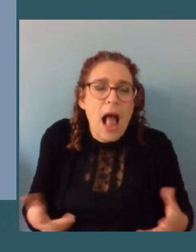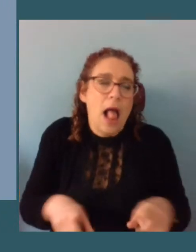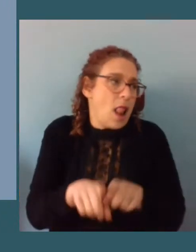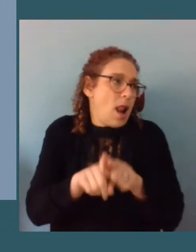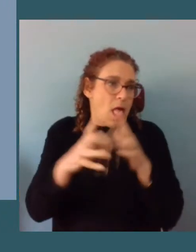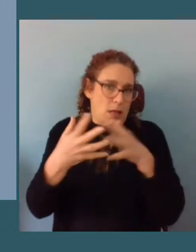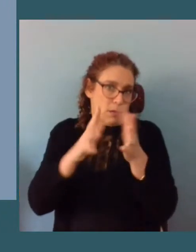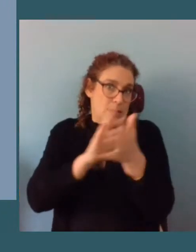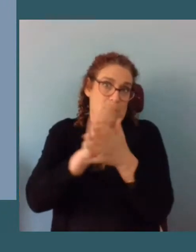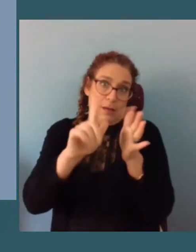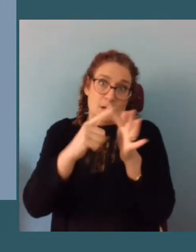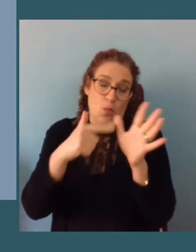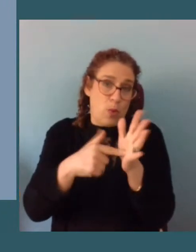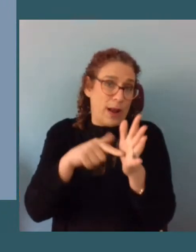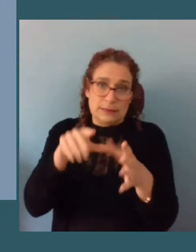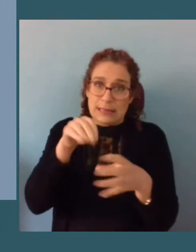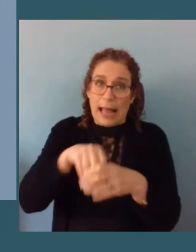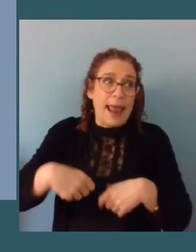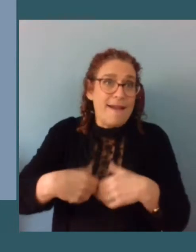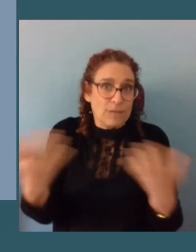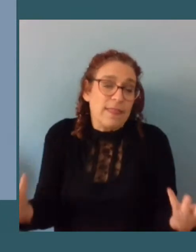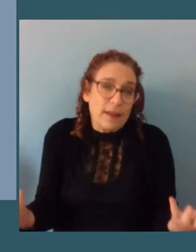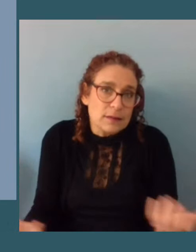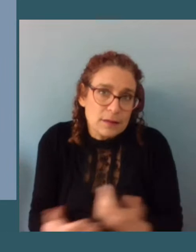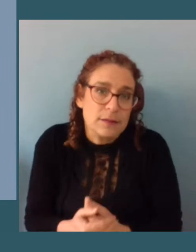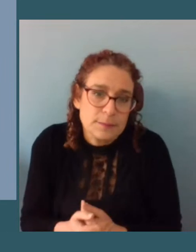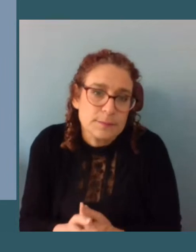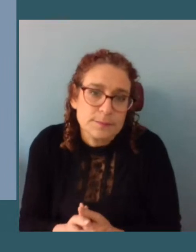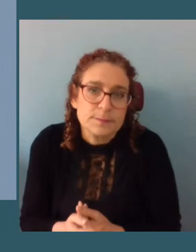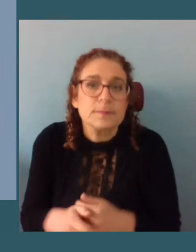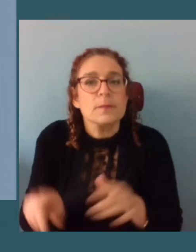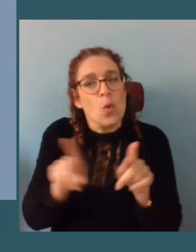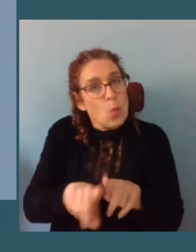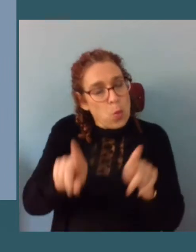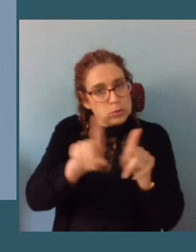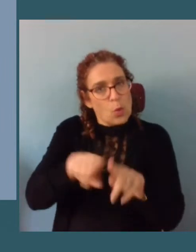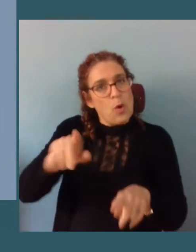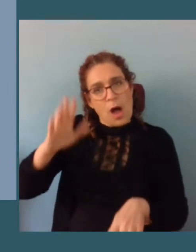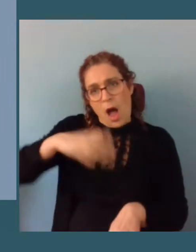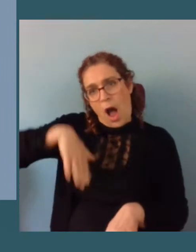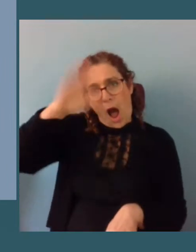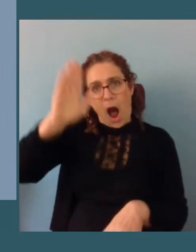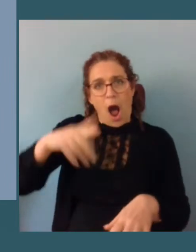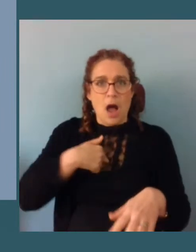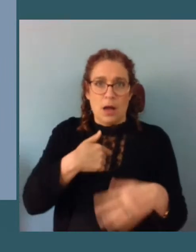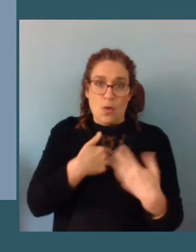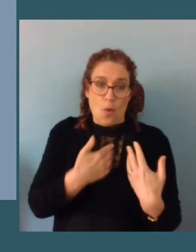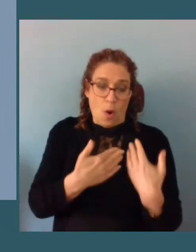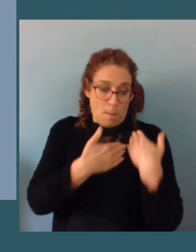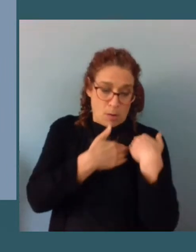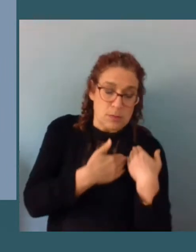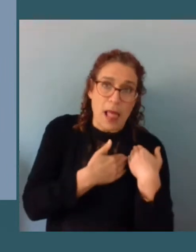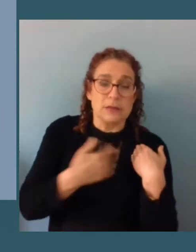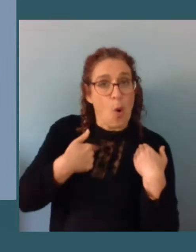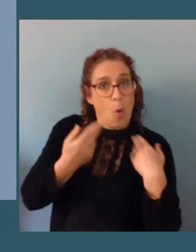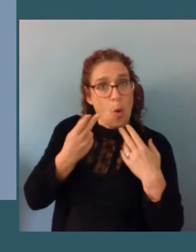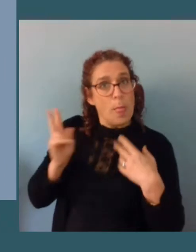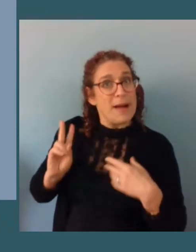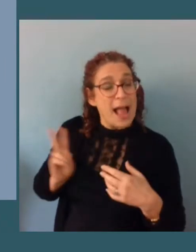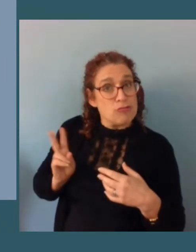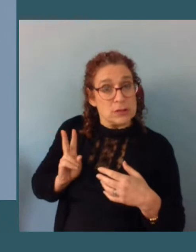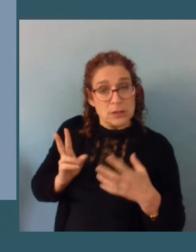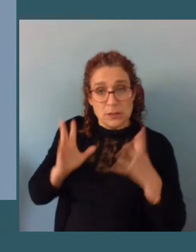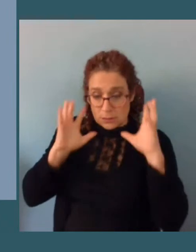different products. And there's also a high level of responsibility, stress and burden related to